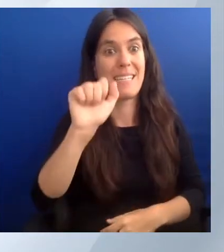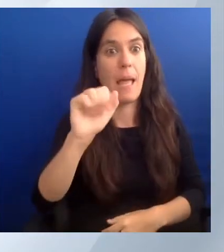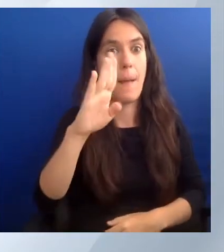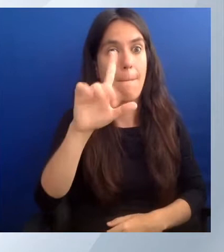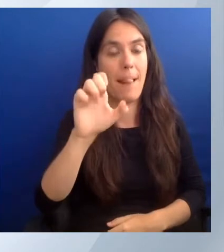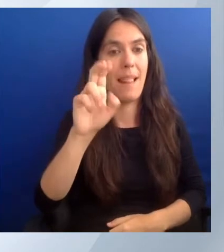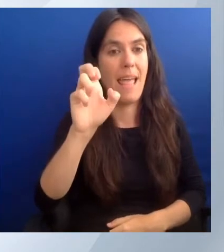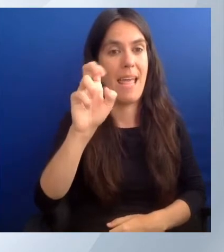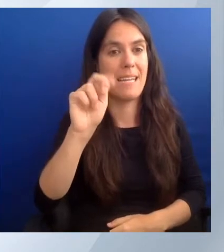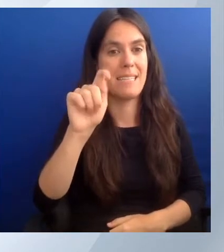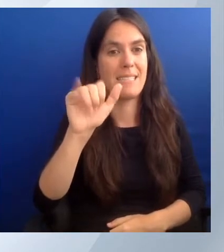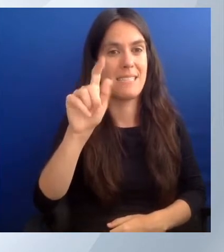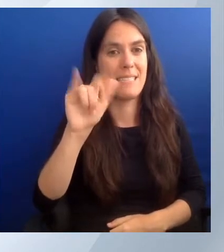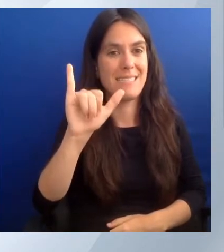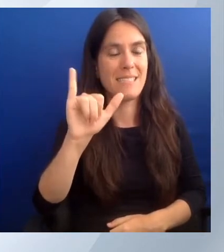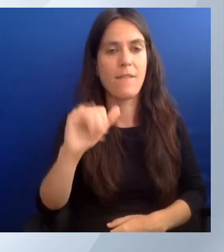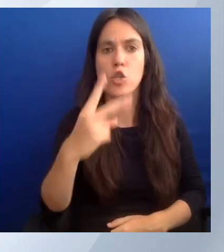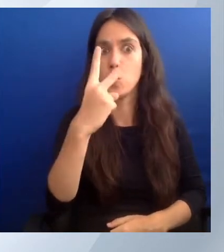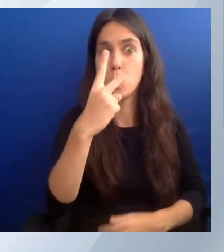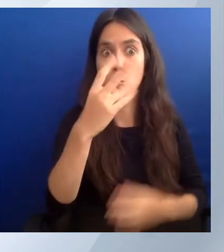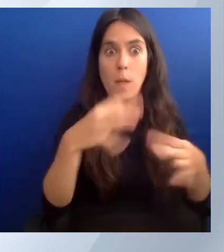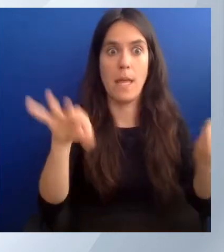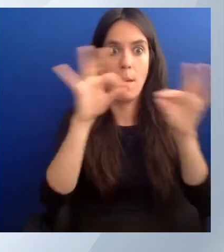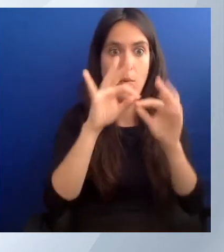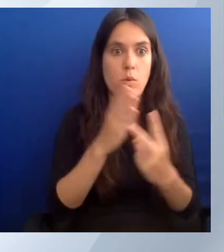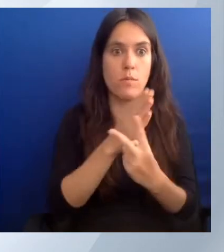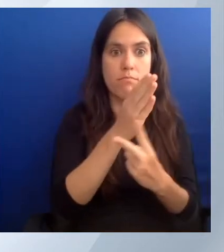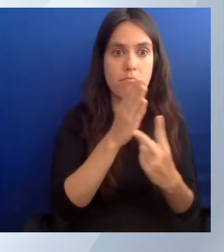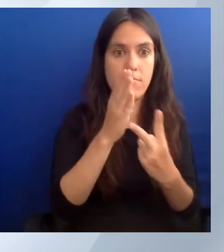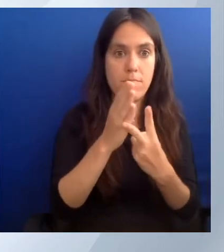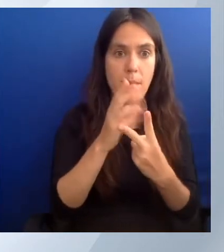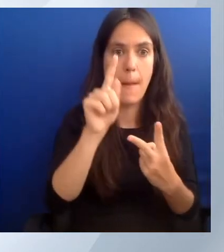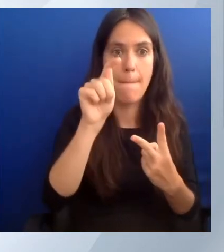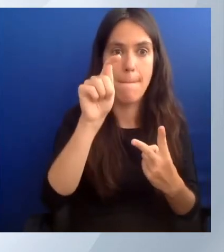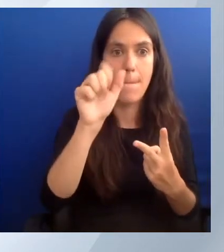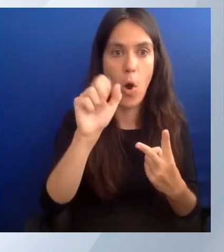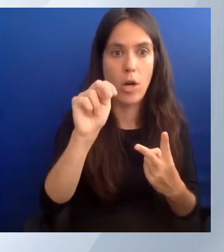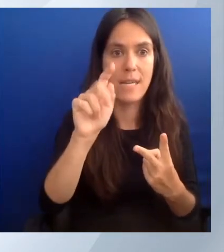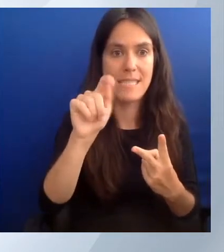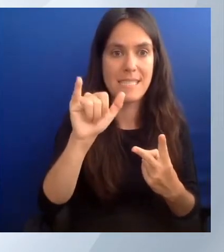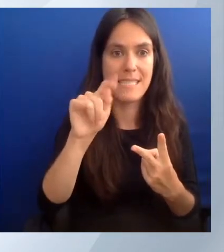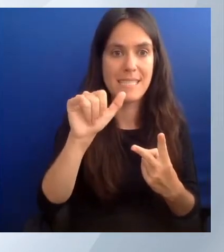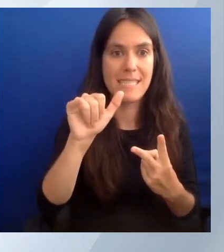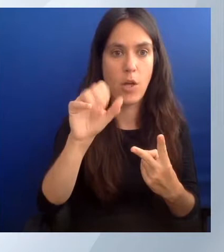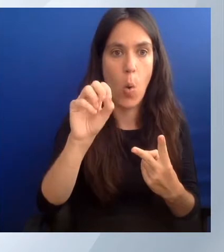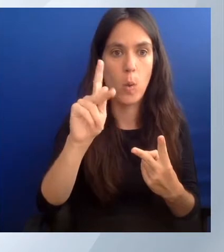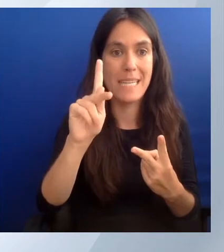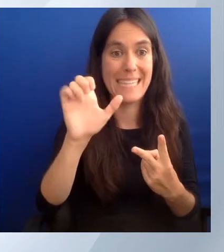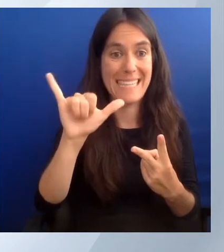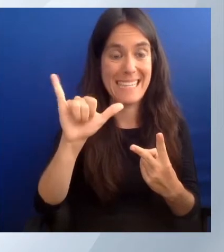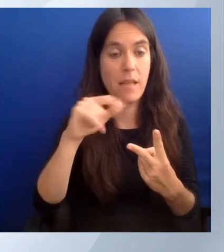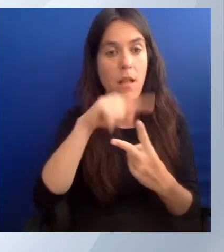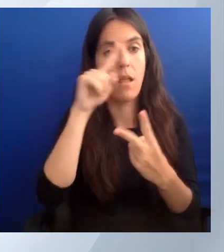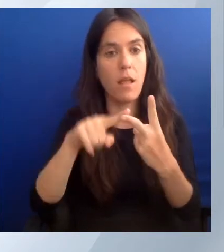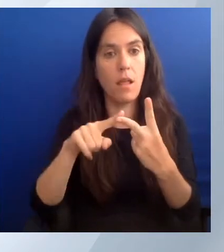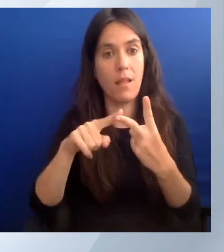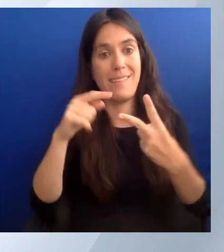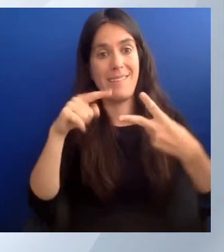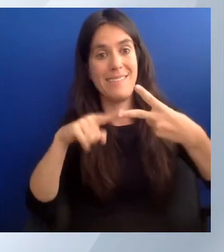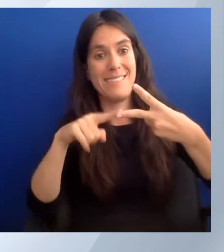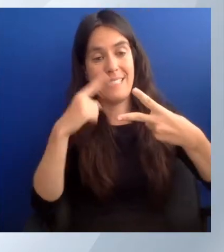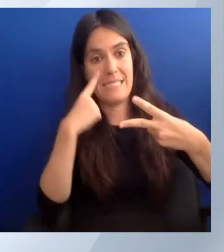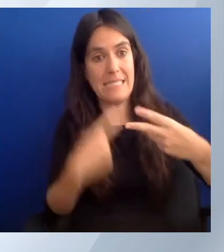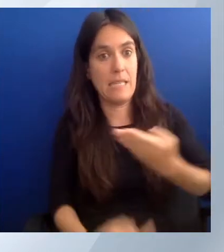important properties. We have a partition key and we have a row key. And basically that makes sure that your data